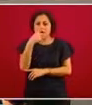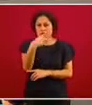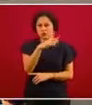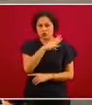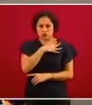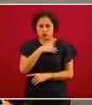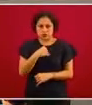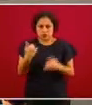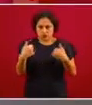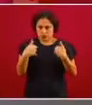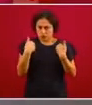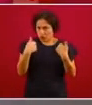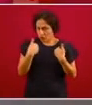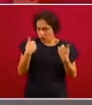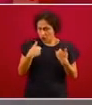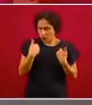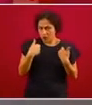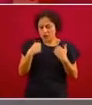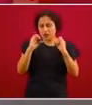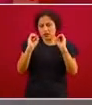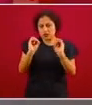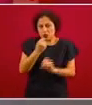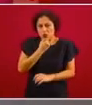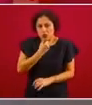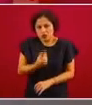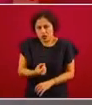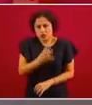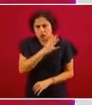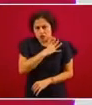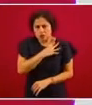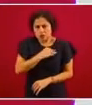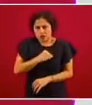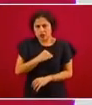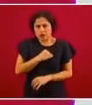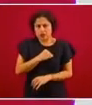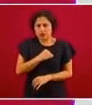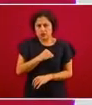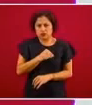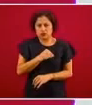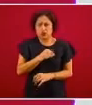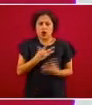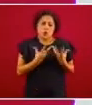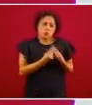Now, it is more than common in our society that within families,